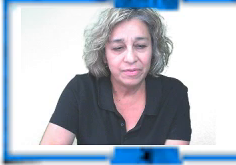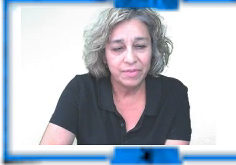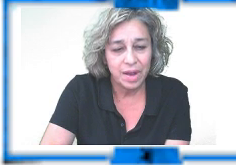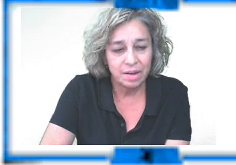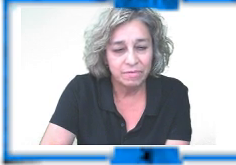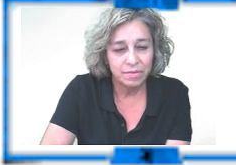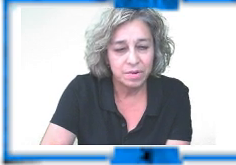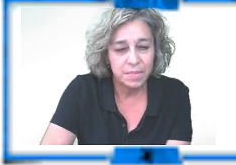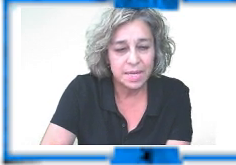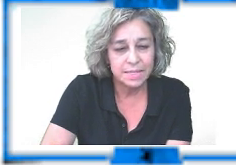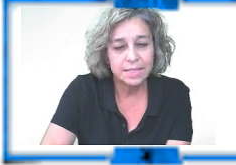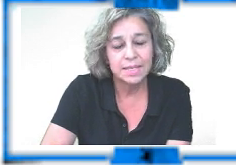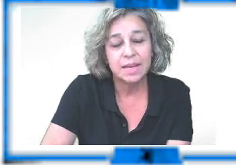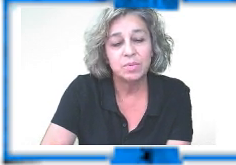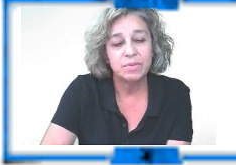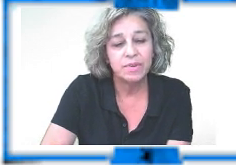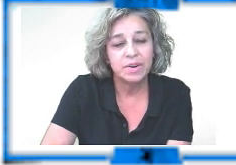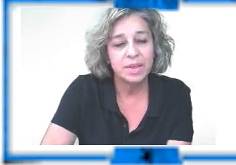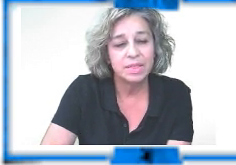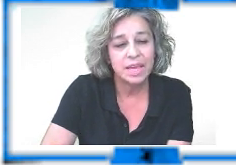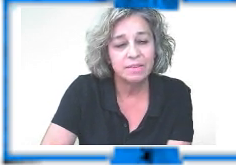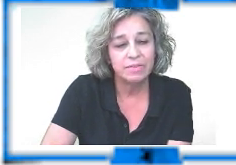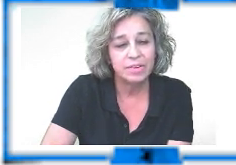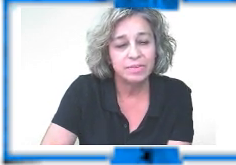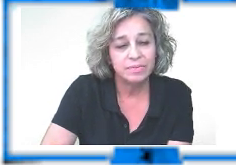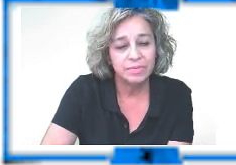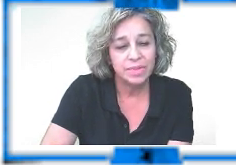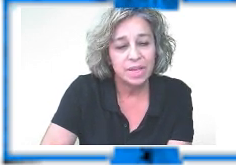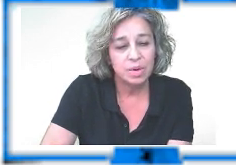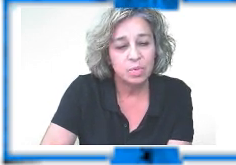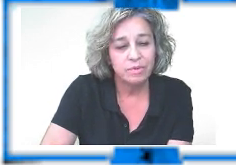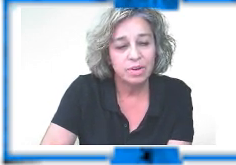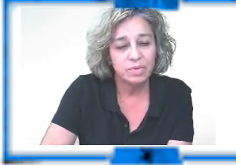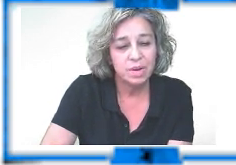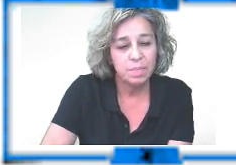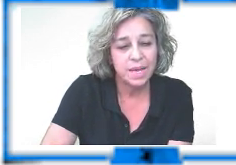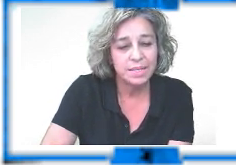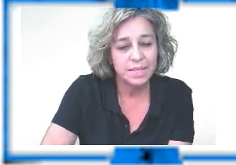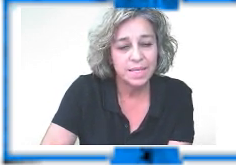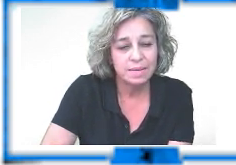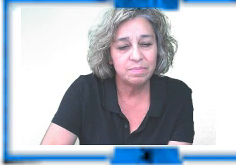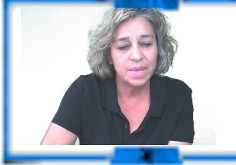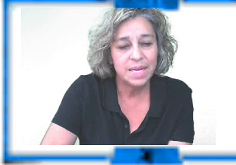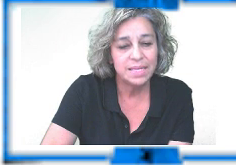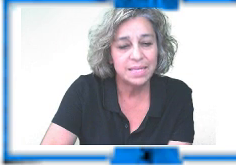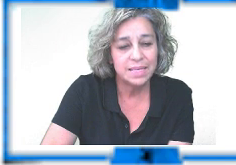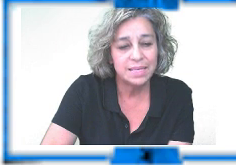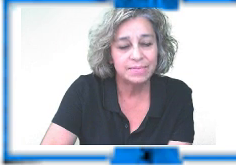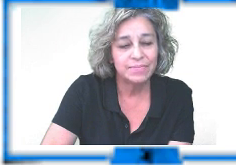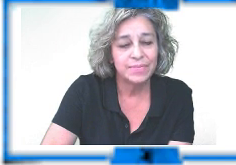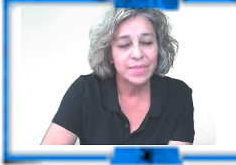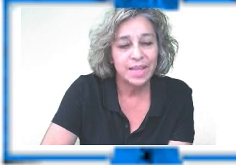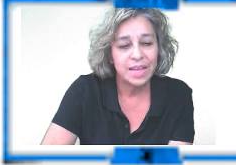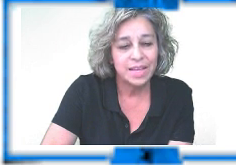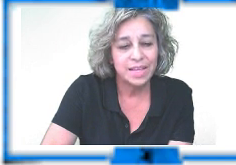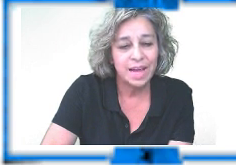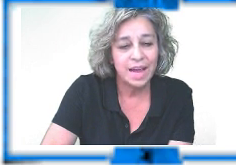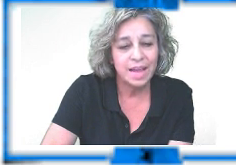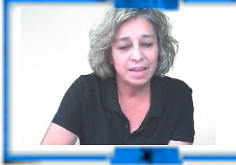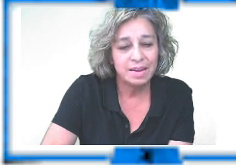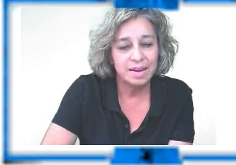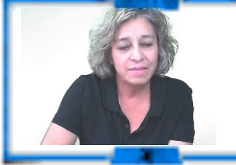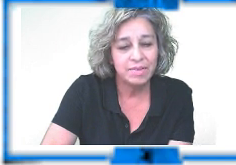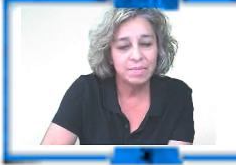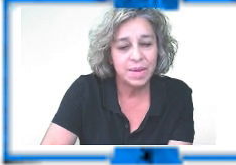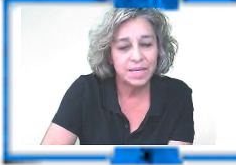have 4 months, and we're very thankful. We've already passed the minutes.